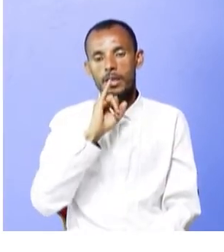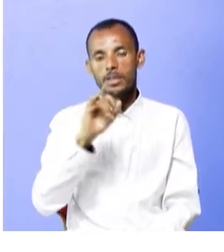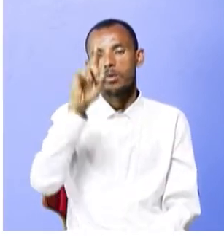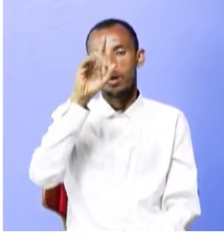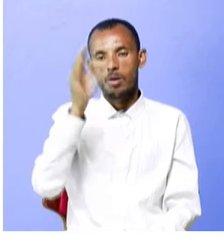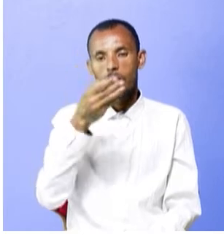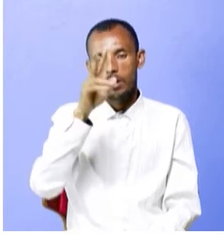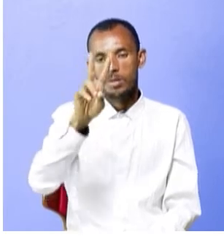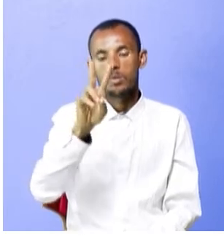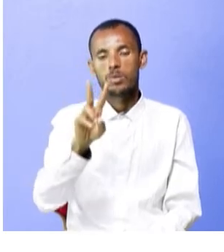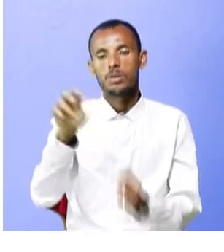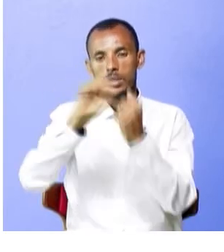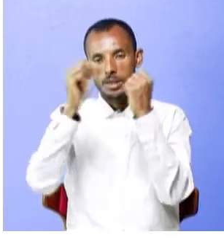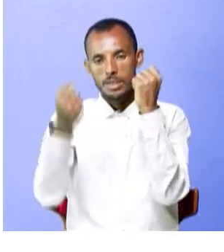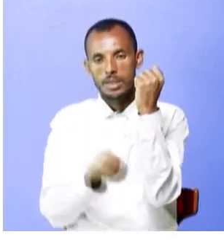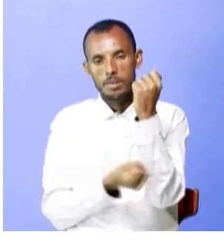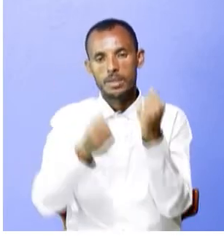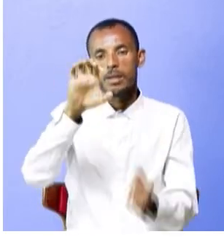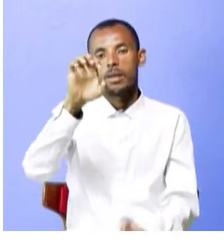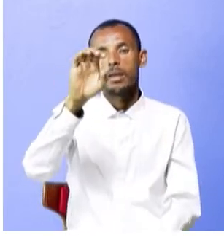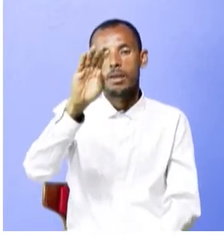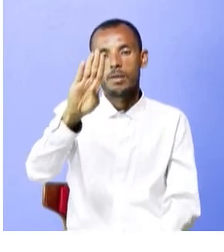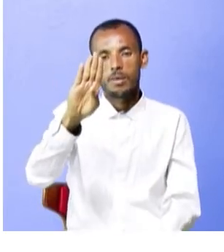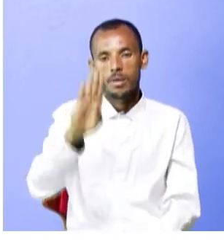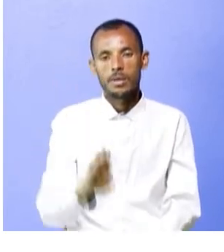half of the base EB,